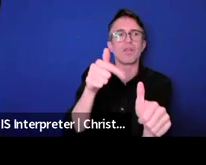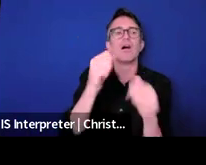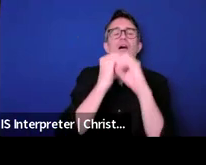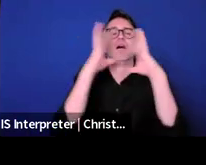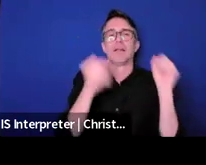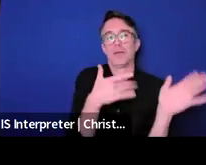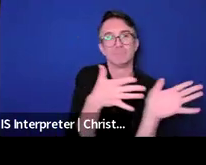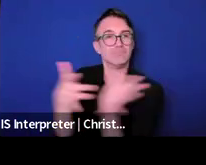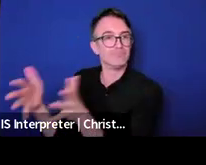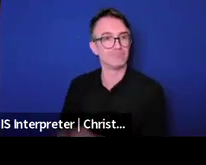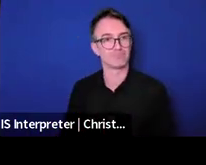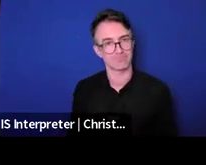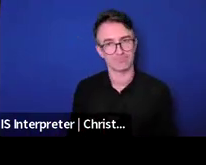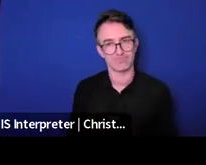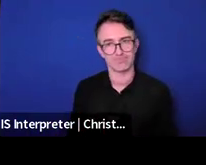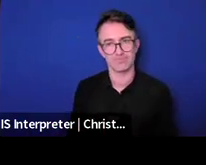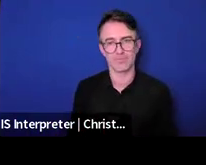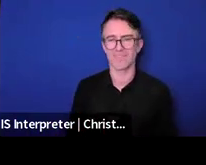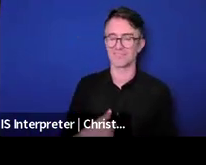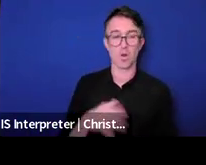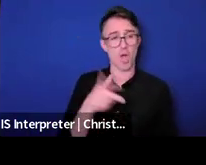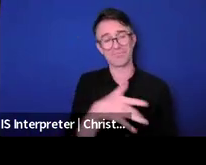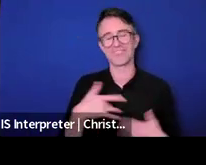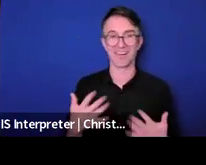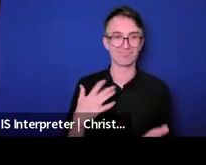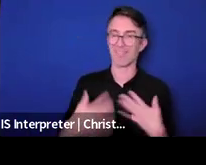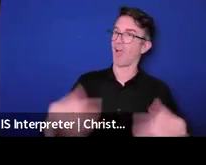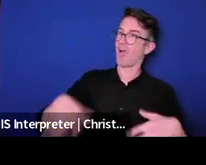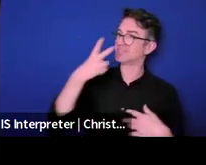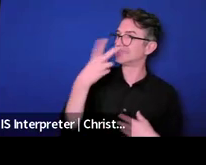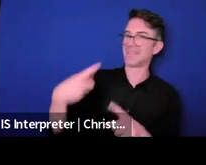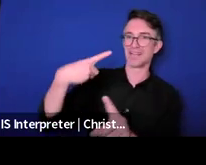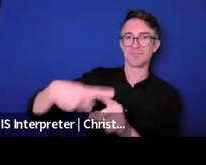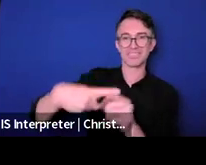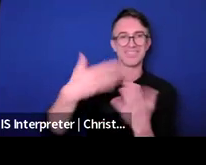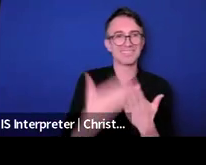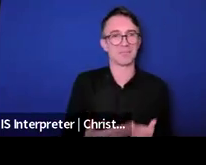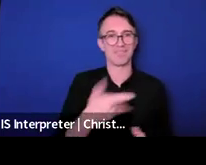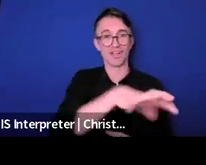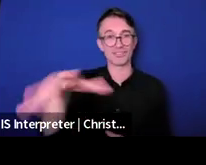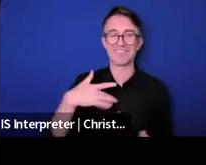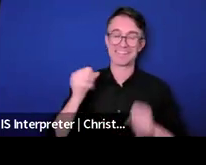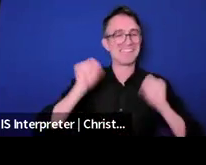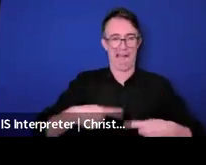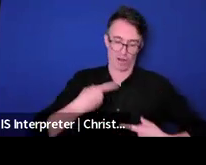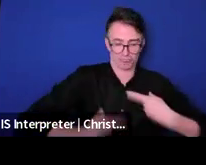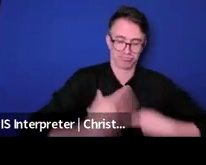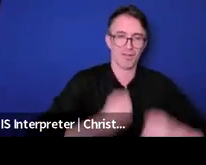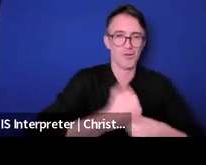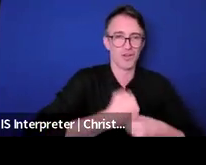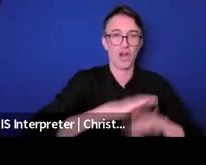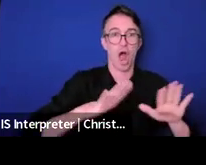to keep kind of taking a positive approach, finding the right entry points in different contexts, and keep pushing until it